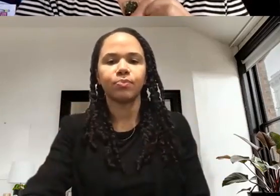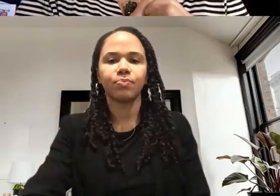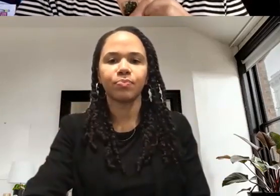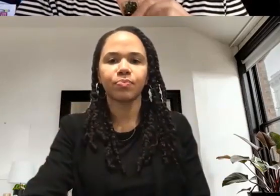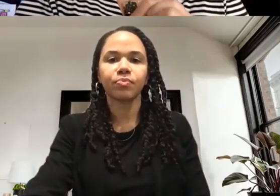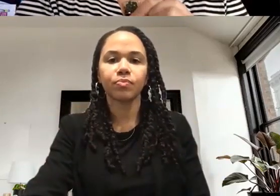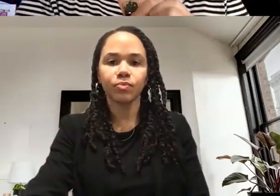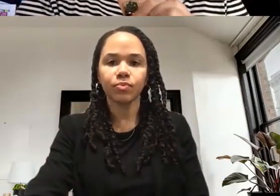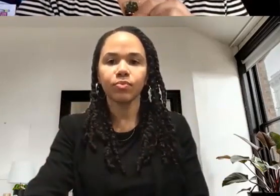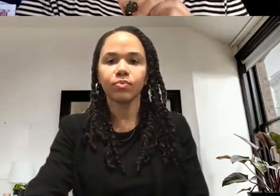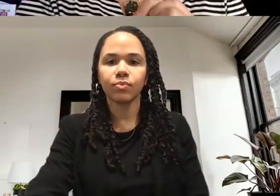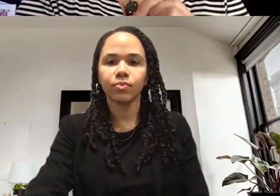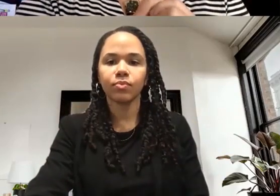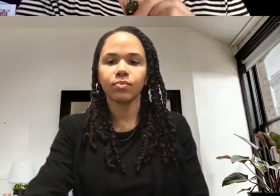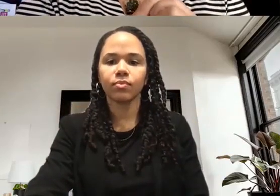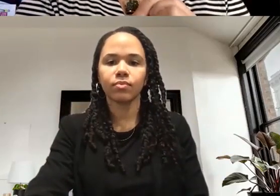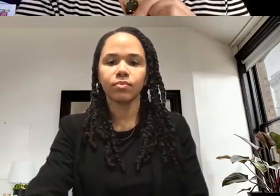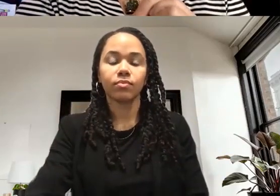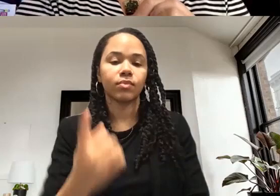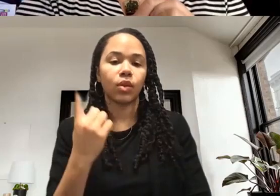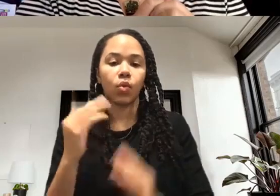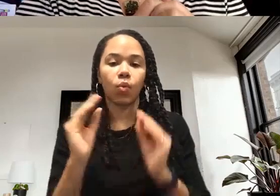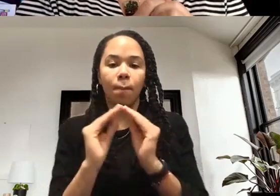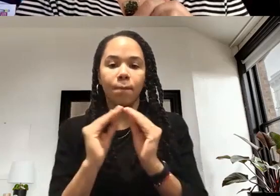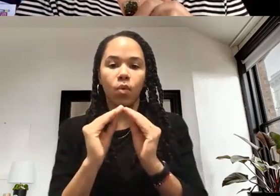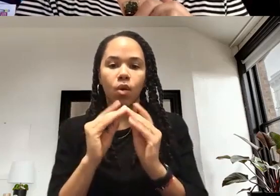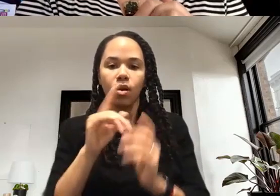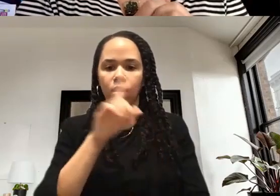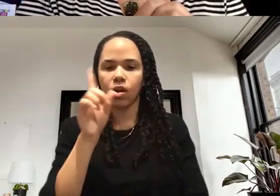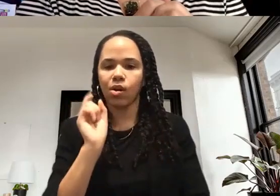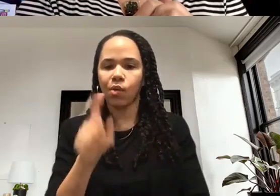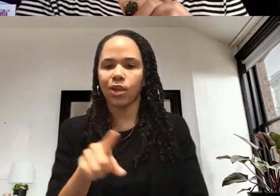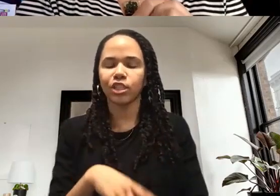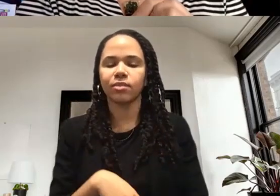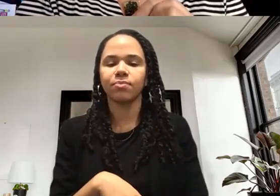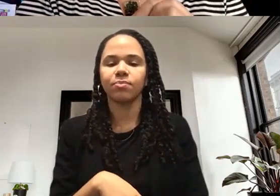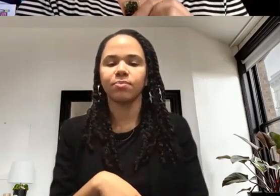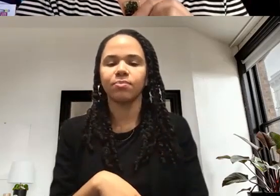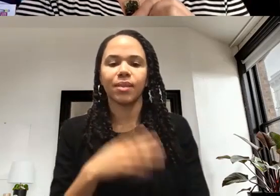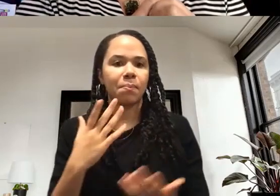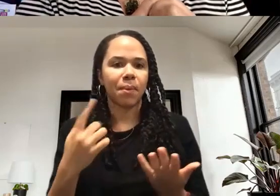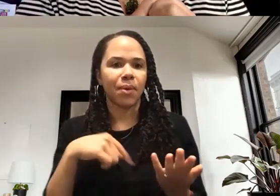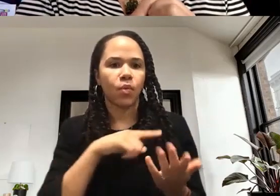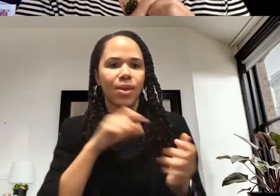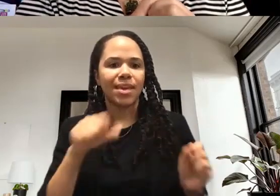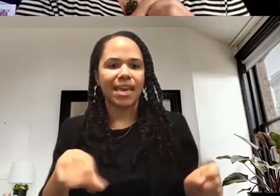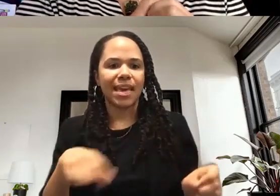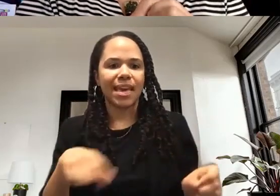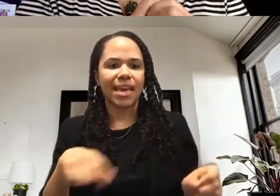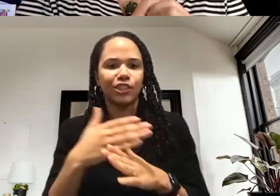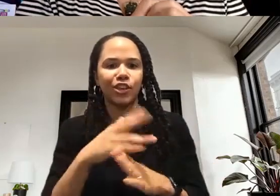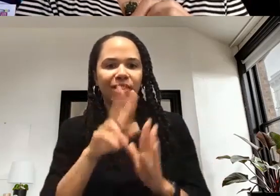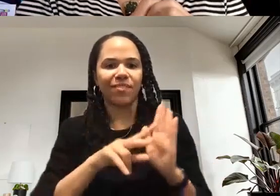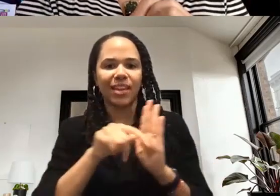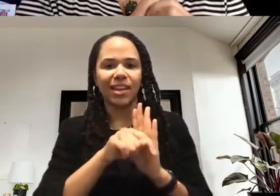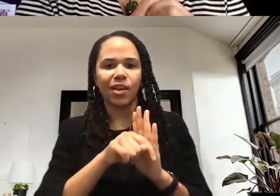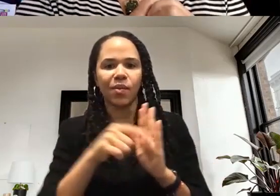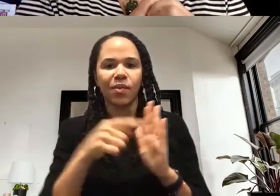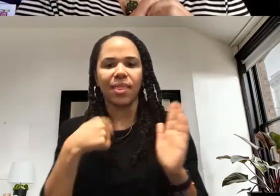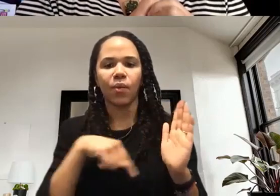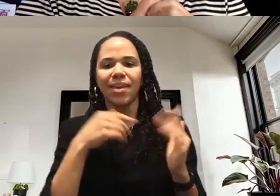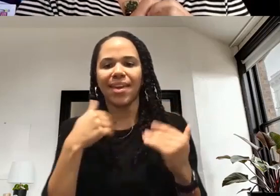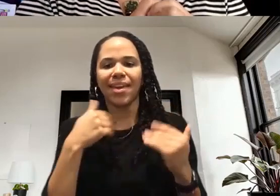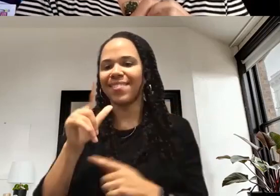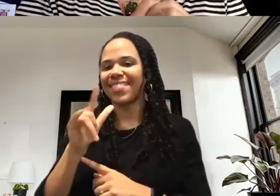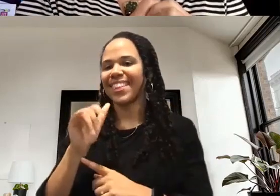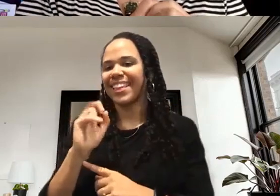more question, and if we can answer this one quickly, we might be able to try and share that video that we have the link for.